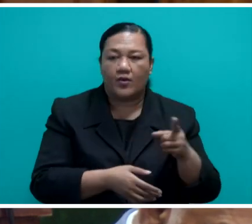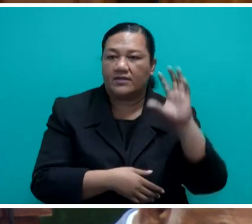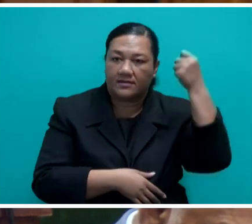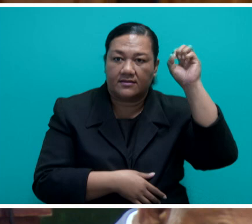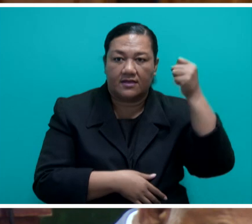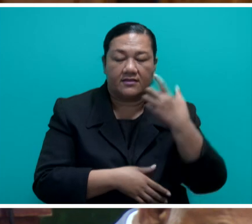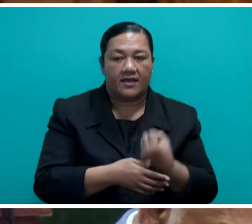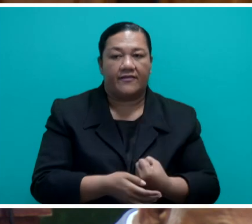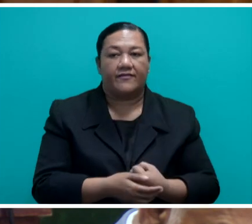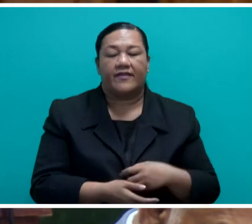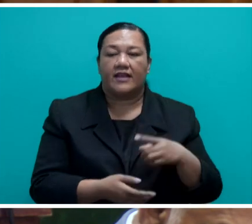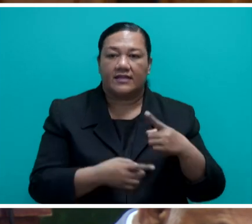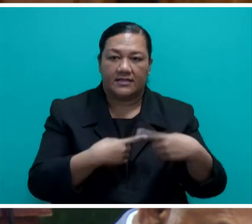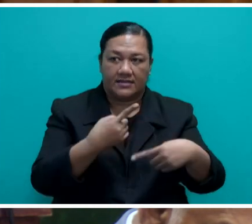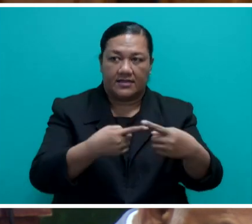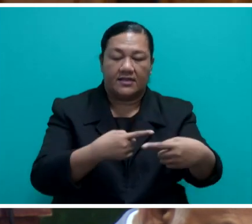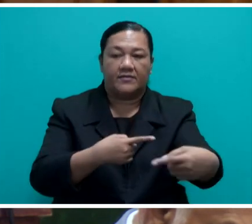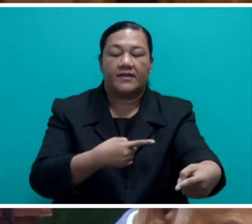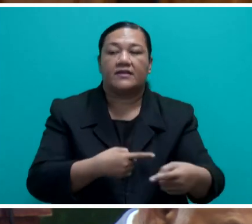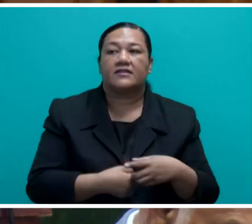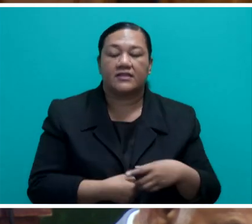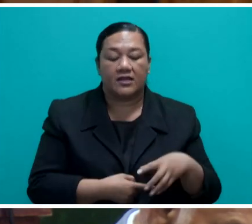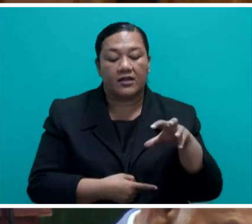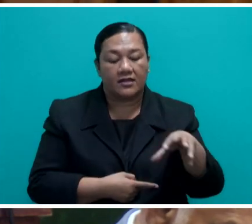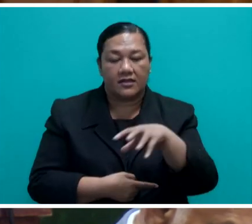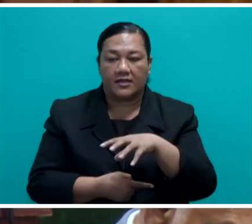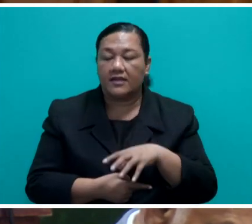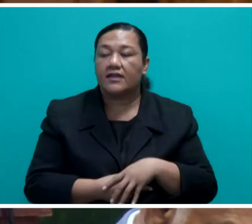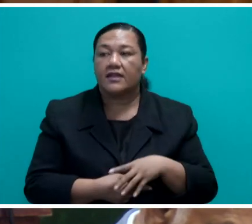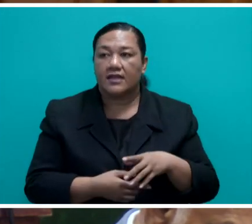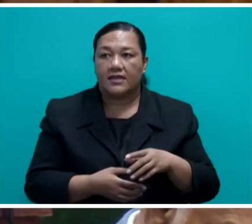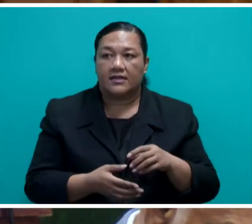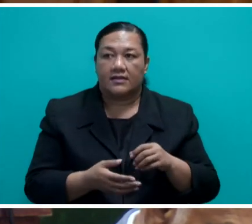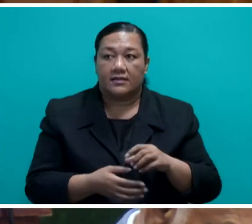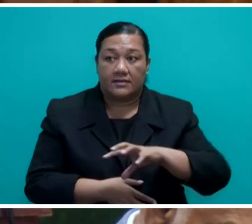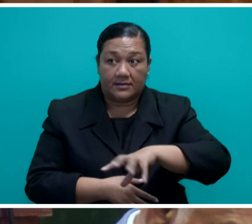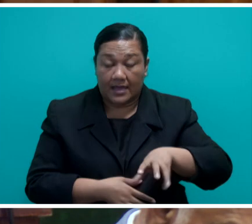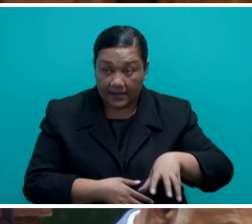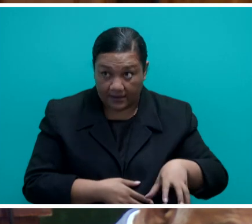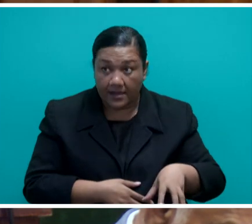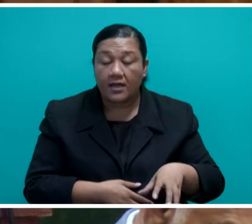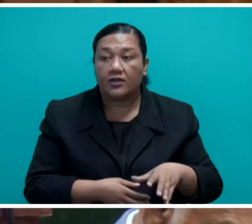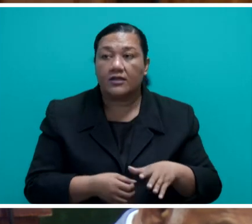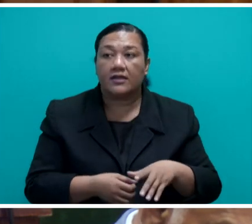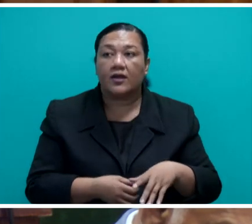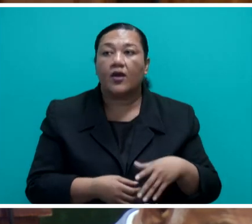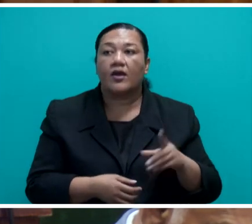and sustainability of our agriculture sector in the face of evolving climatic